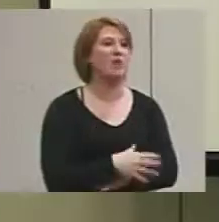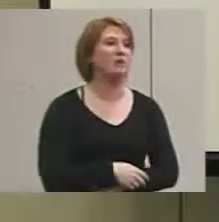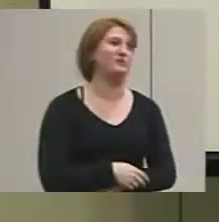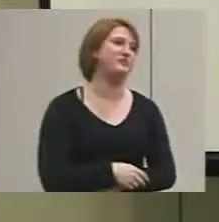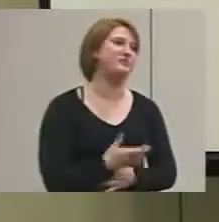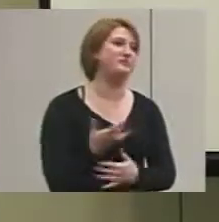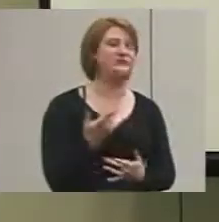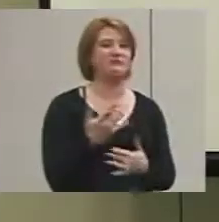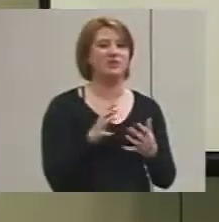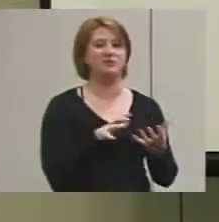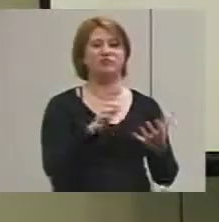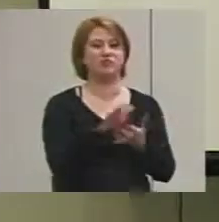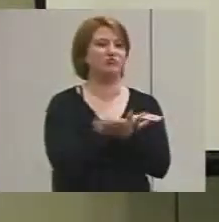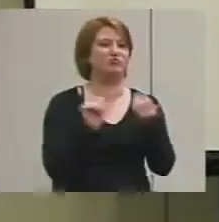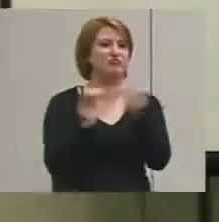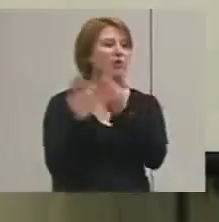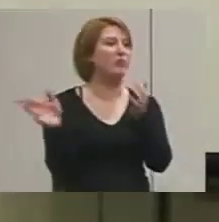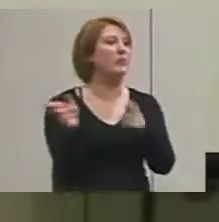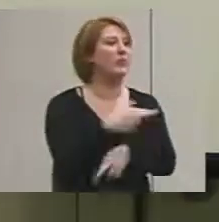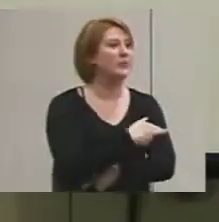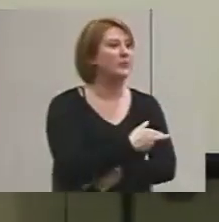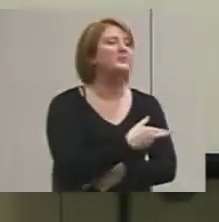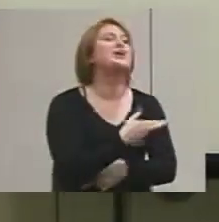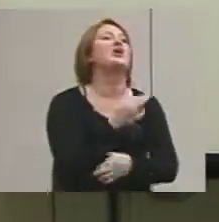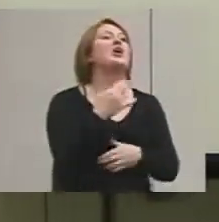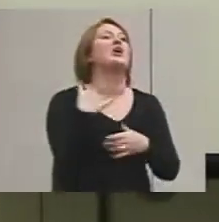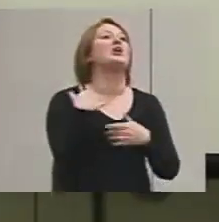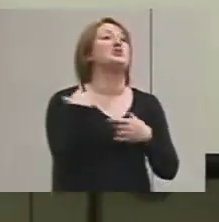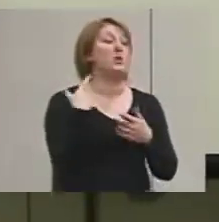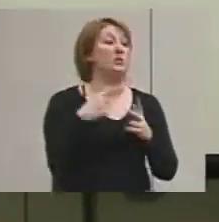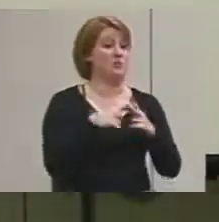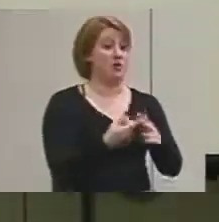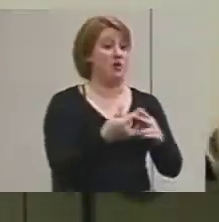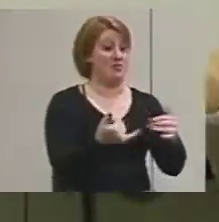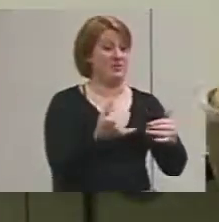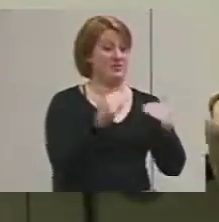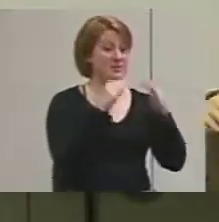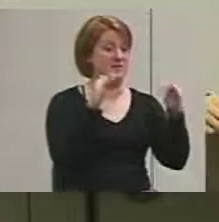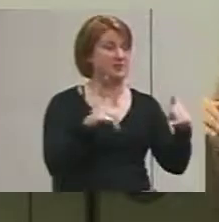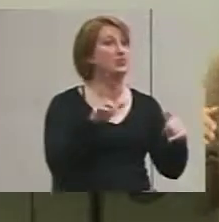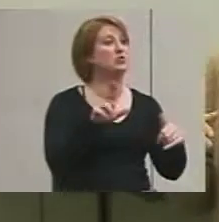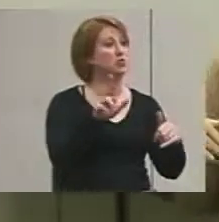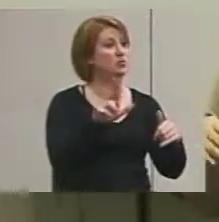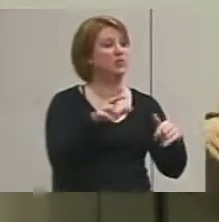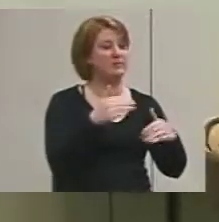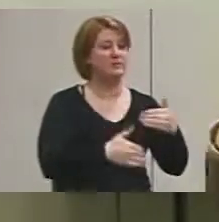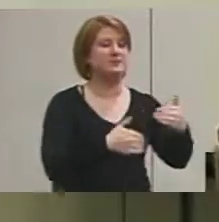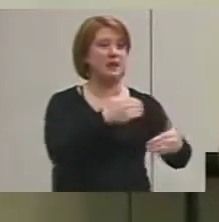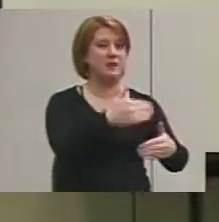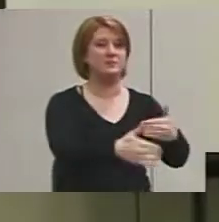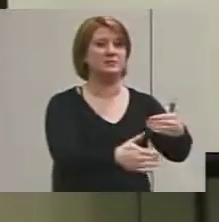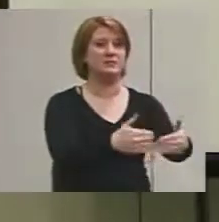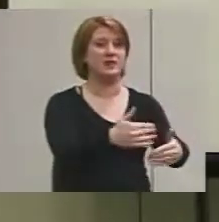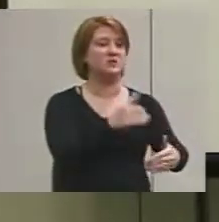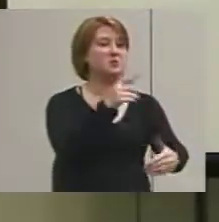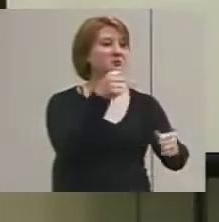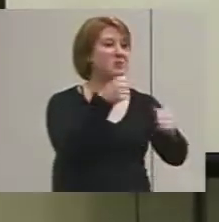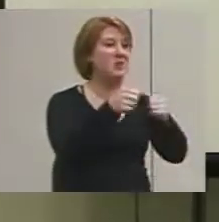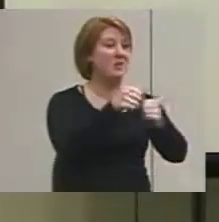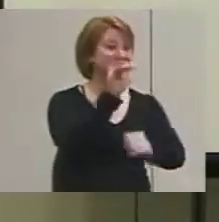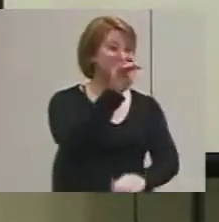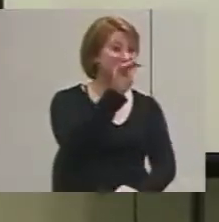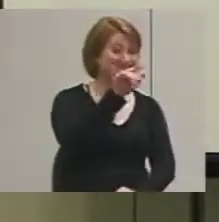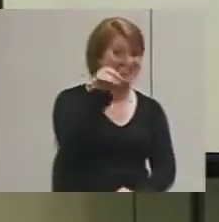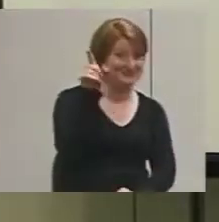and throw around the room. And so since we implemented this system with him, he's using the steps, and all it takes is a reminder or